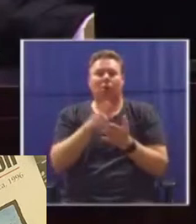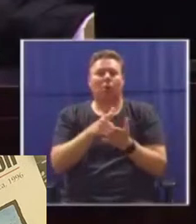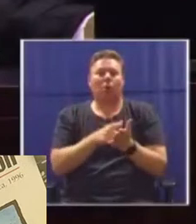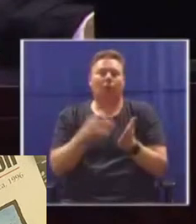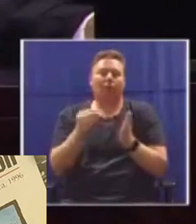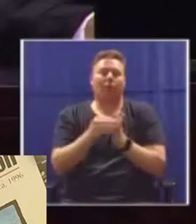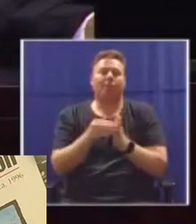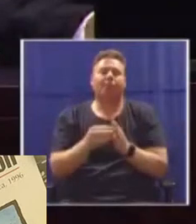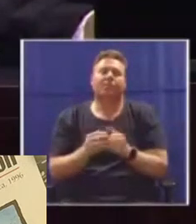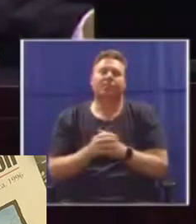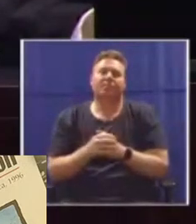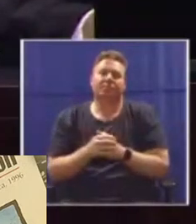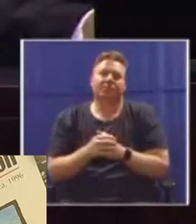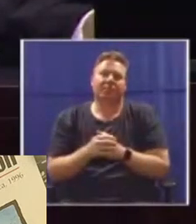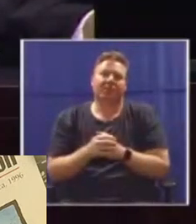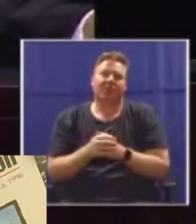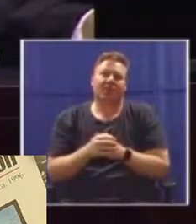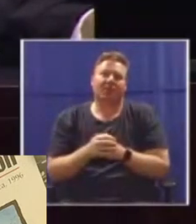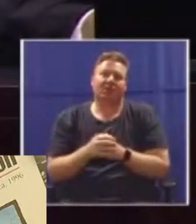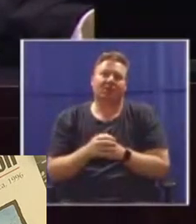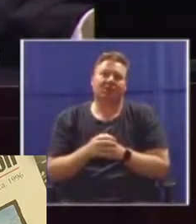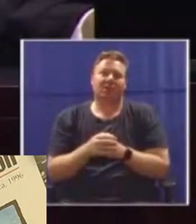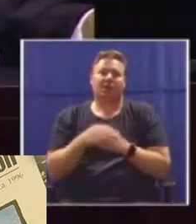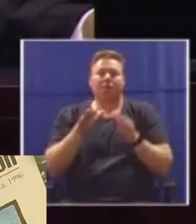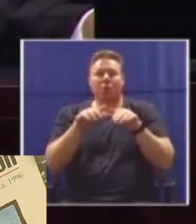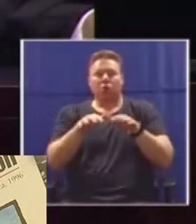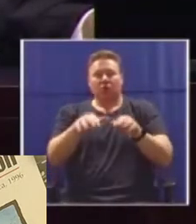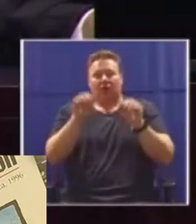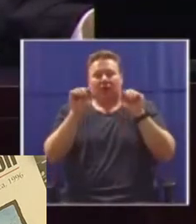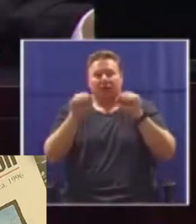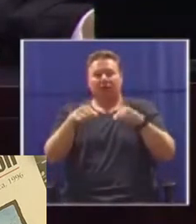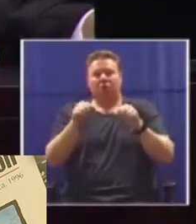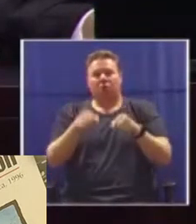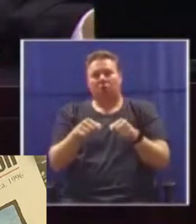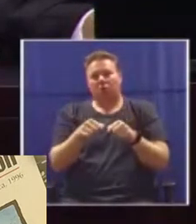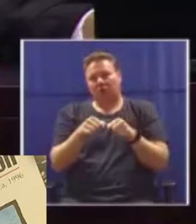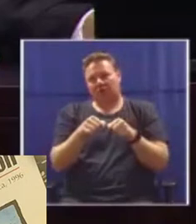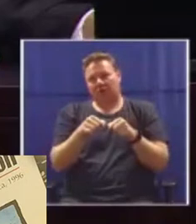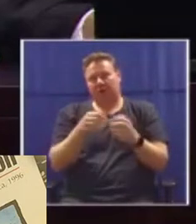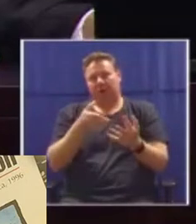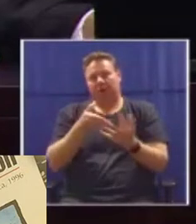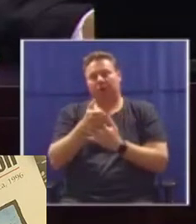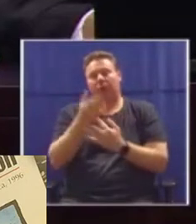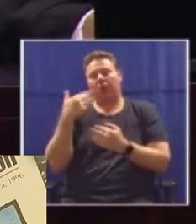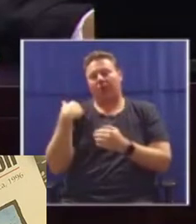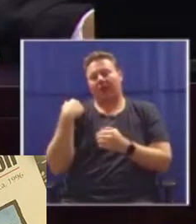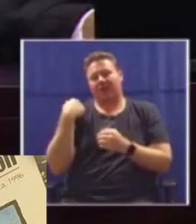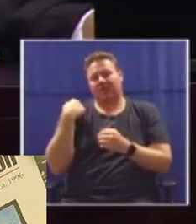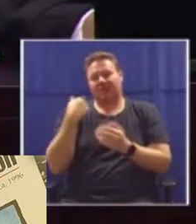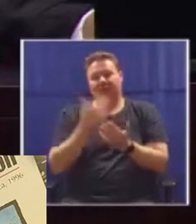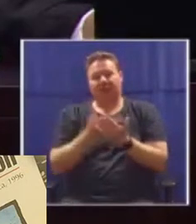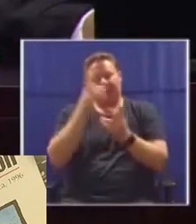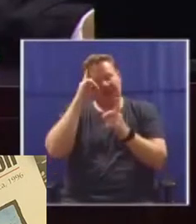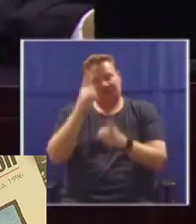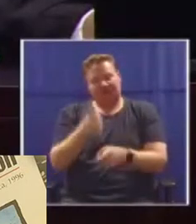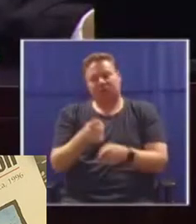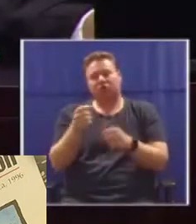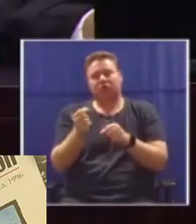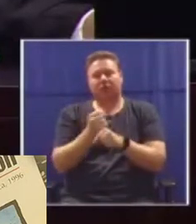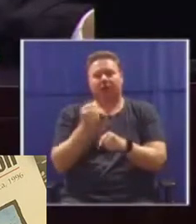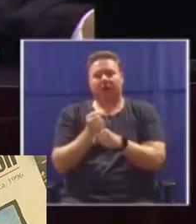that the marine authority, in the form of port regulator through the minister, can determine the